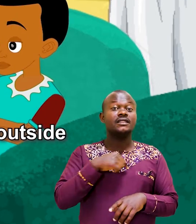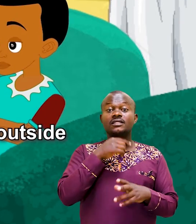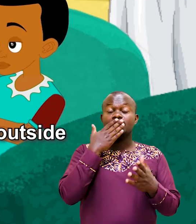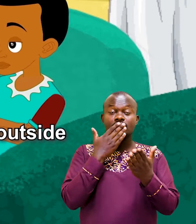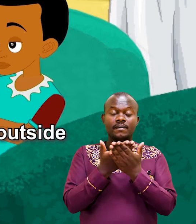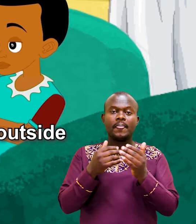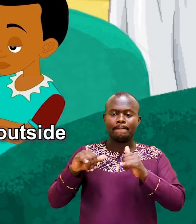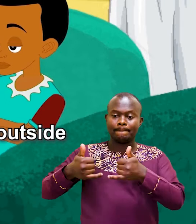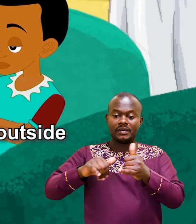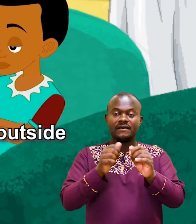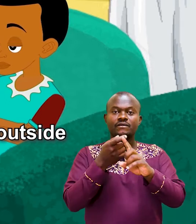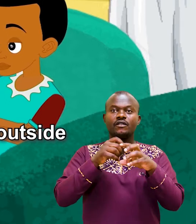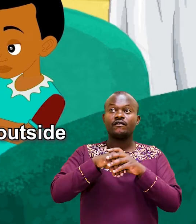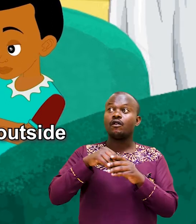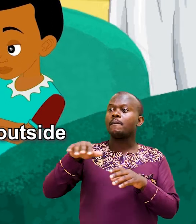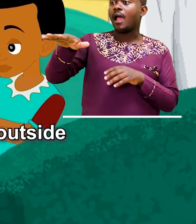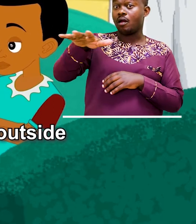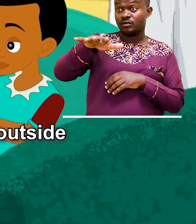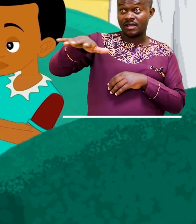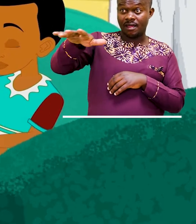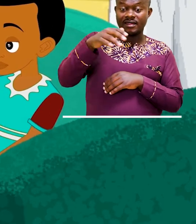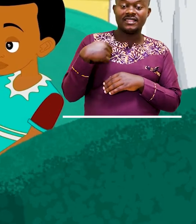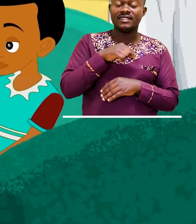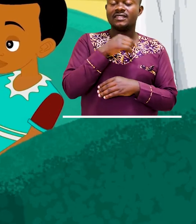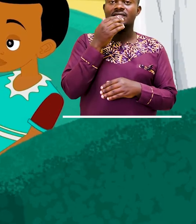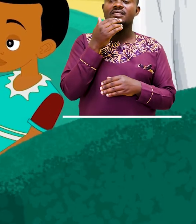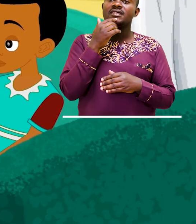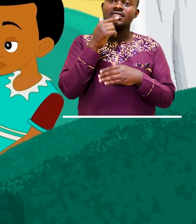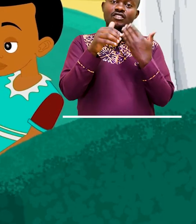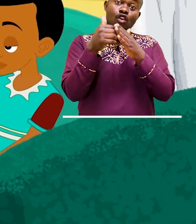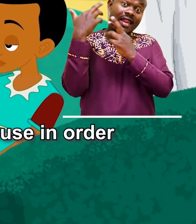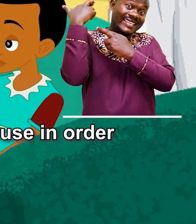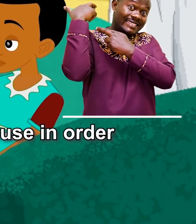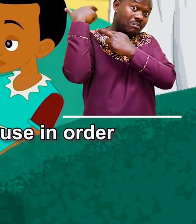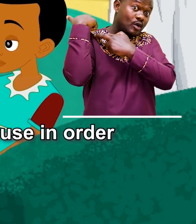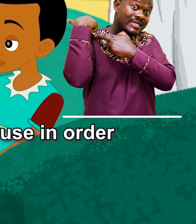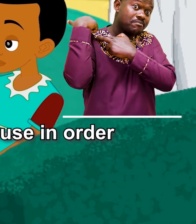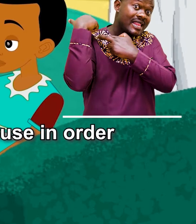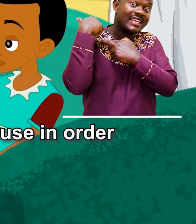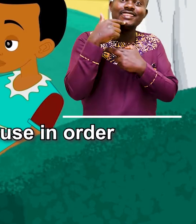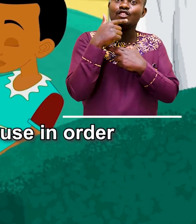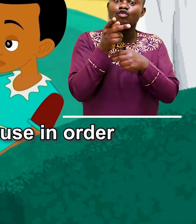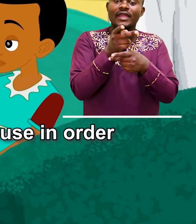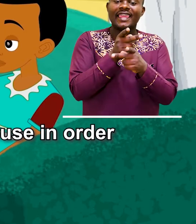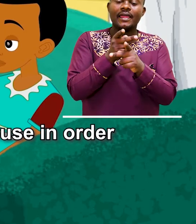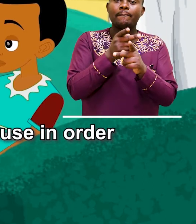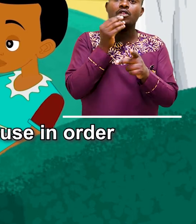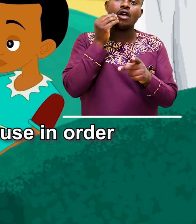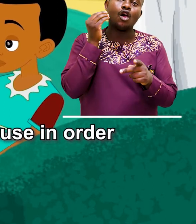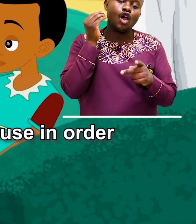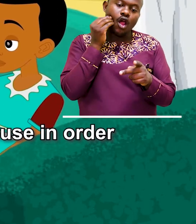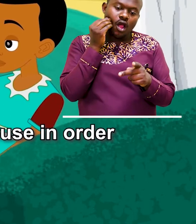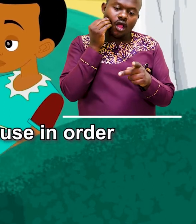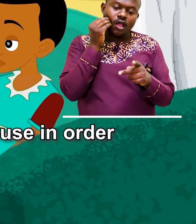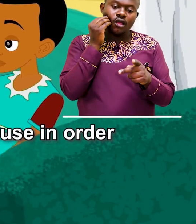It is better that you play from outside. It is your responsibility to keep the